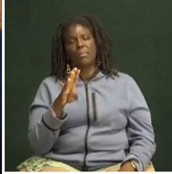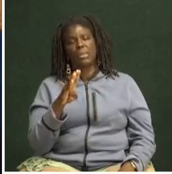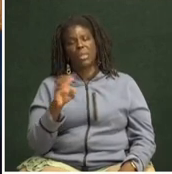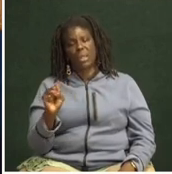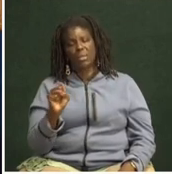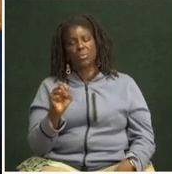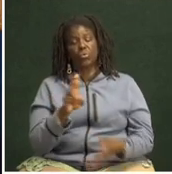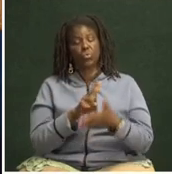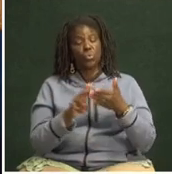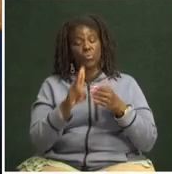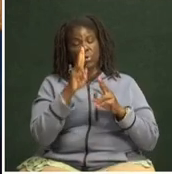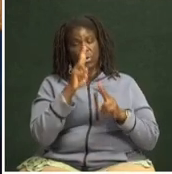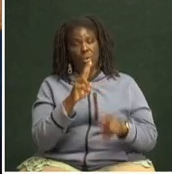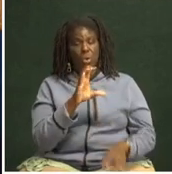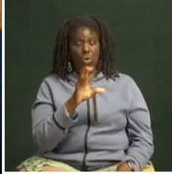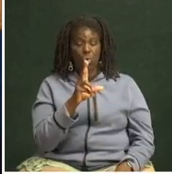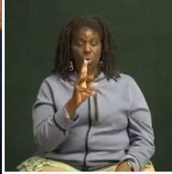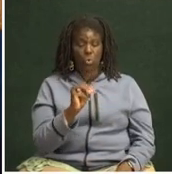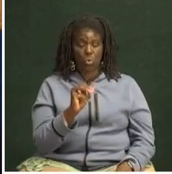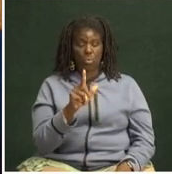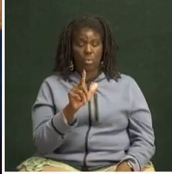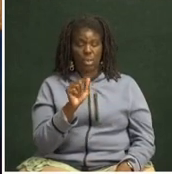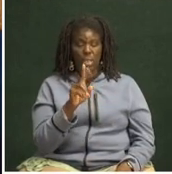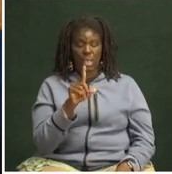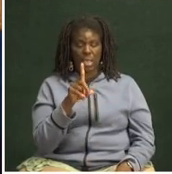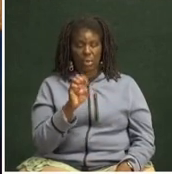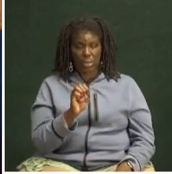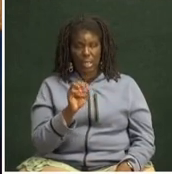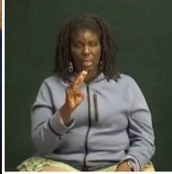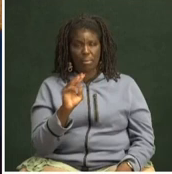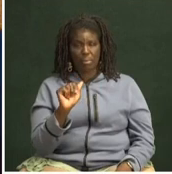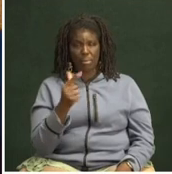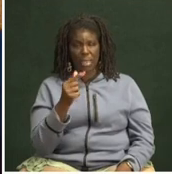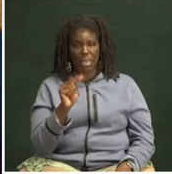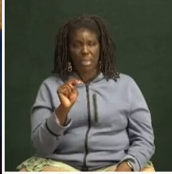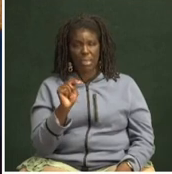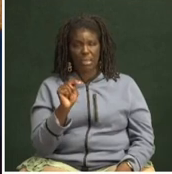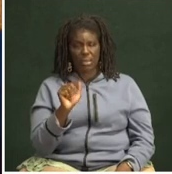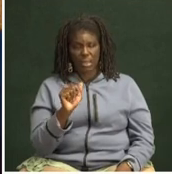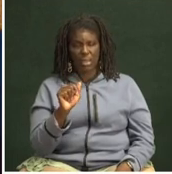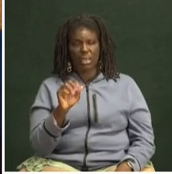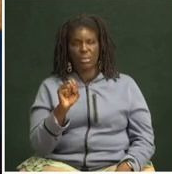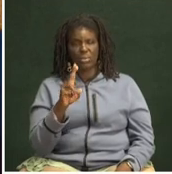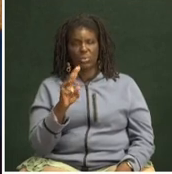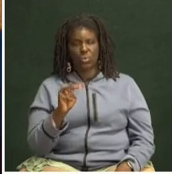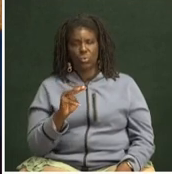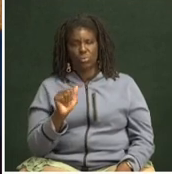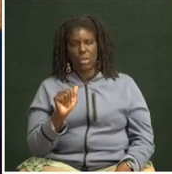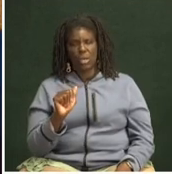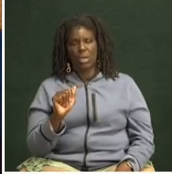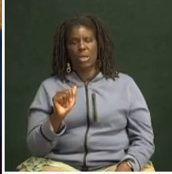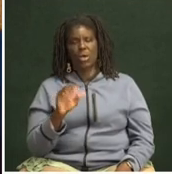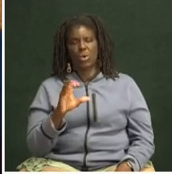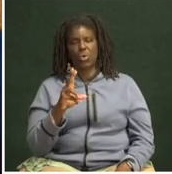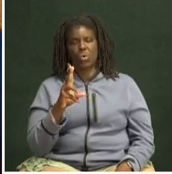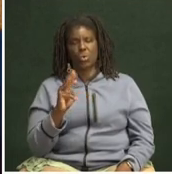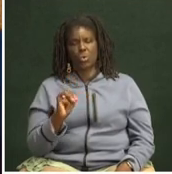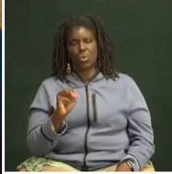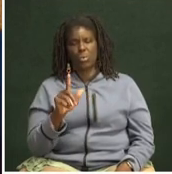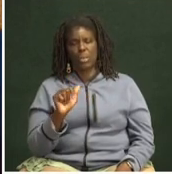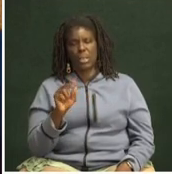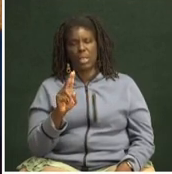honors of cum laude, magna cum laude, and summa cum laude, please rise and come to the platform to